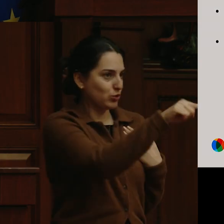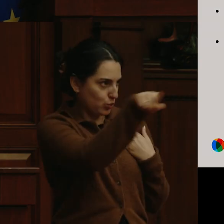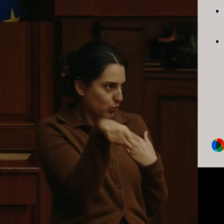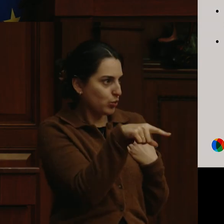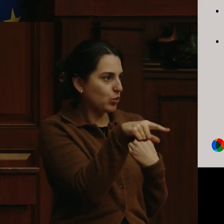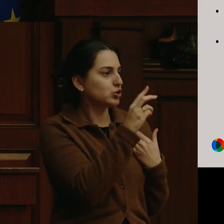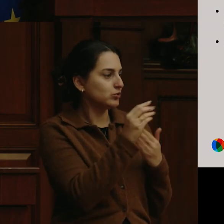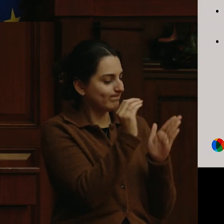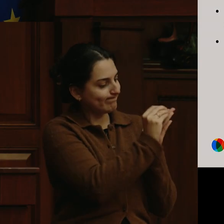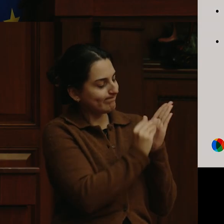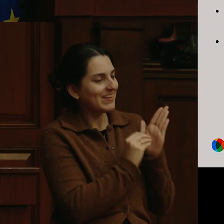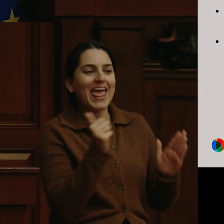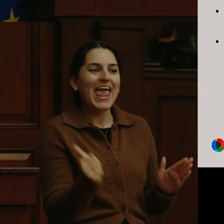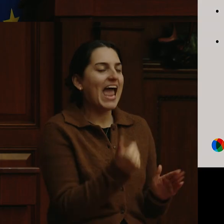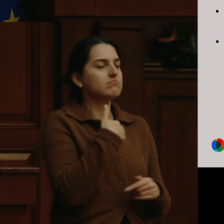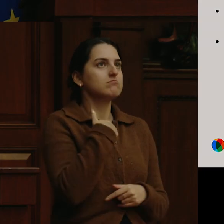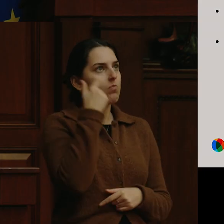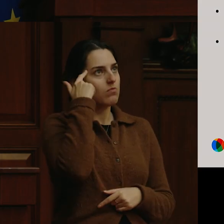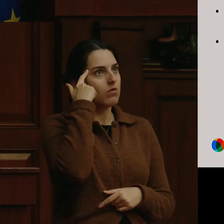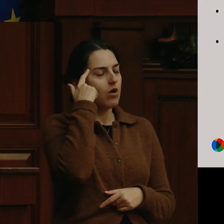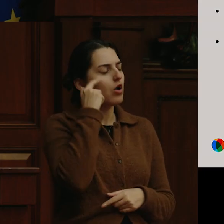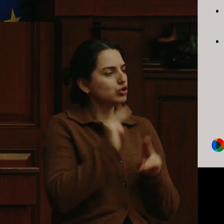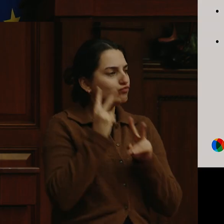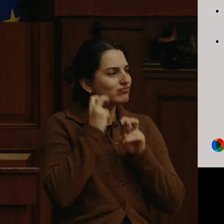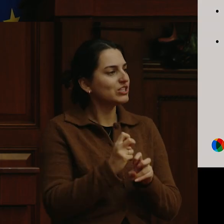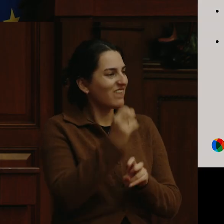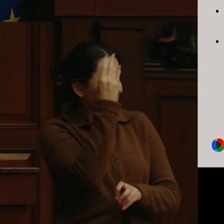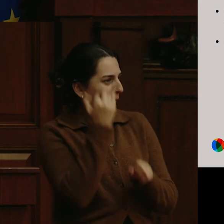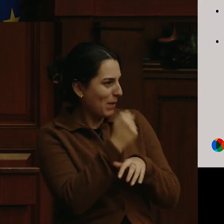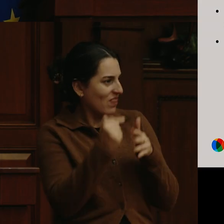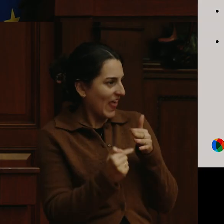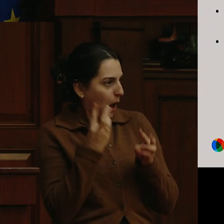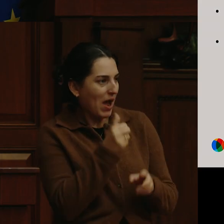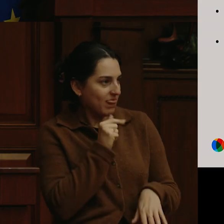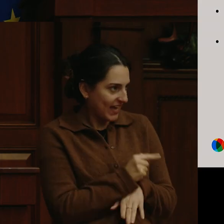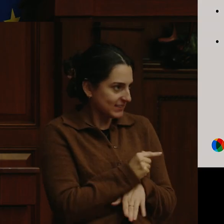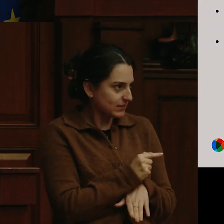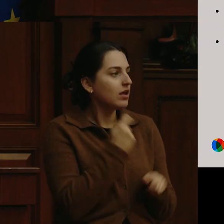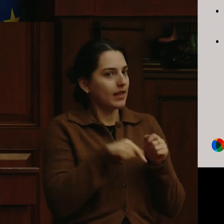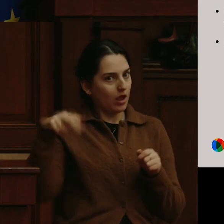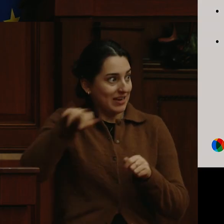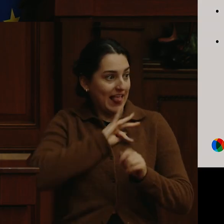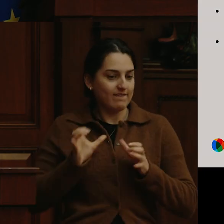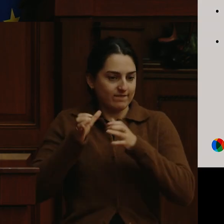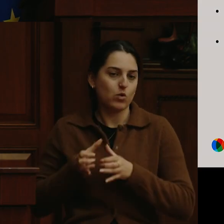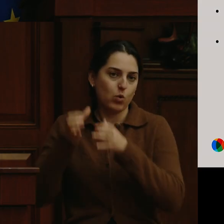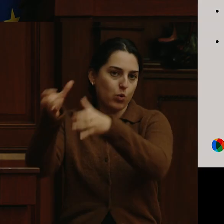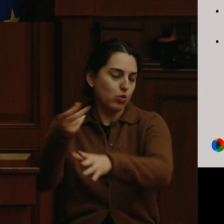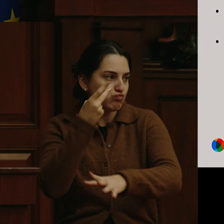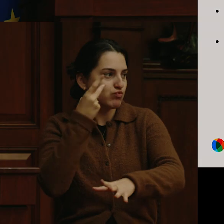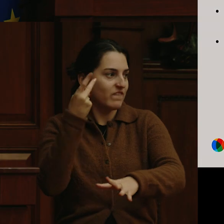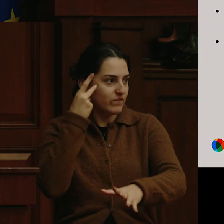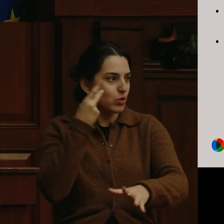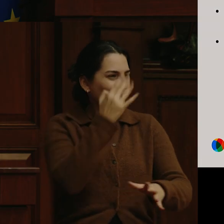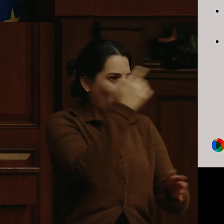to input just anything that you think that research should address. And then we're going to go and we're going to review and we group